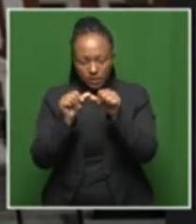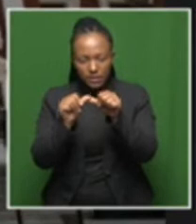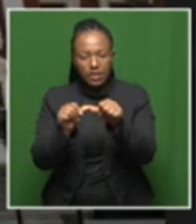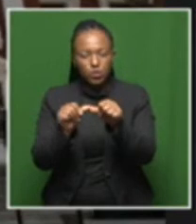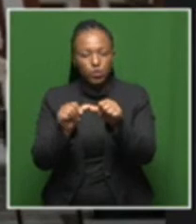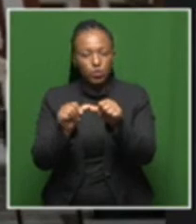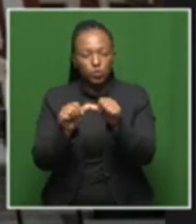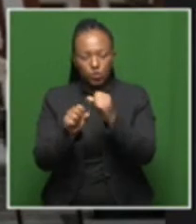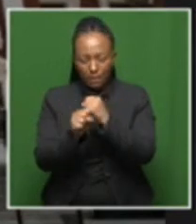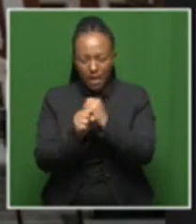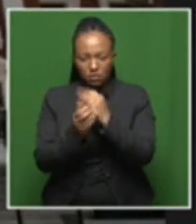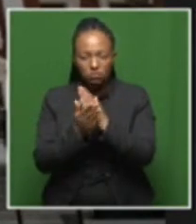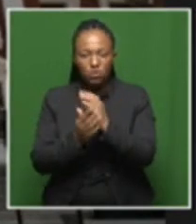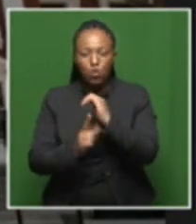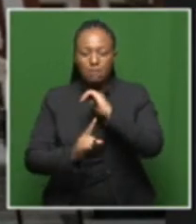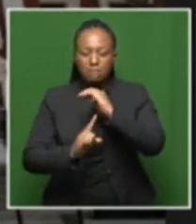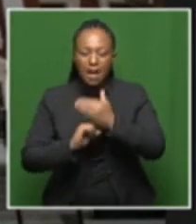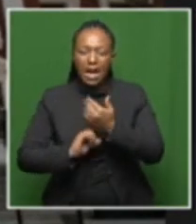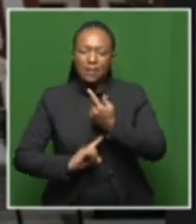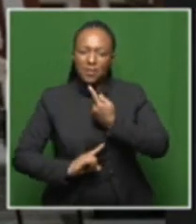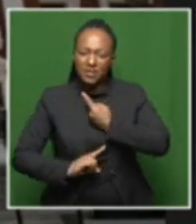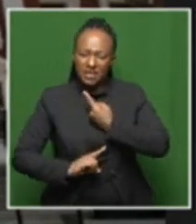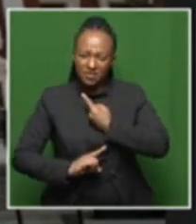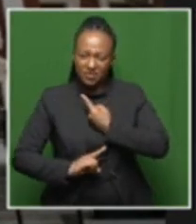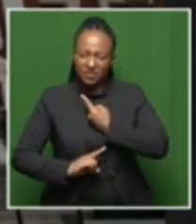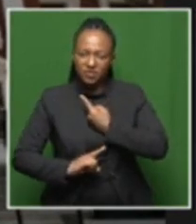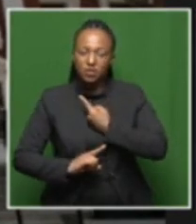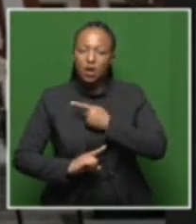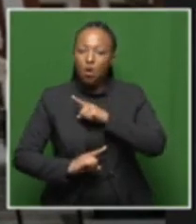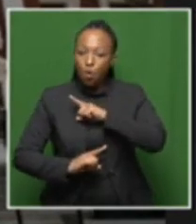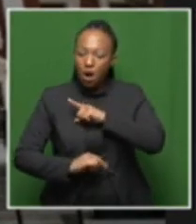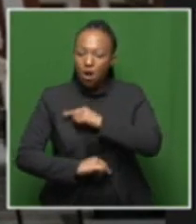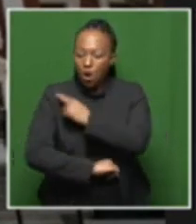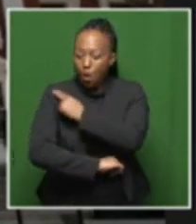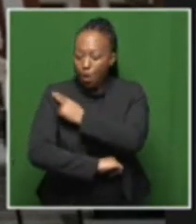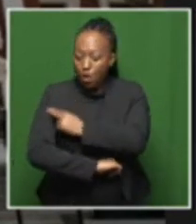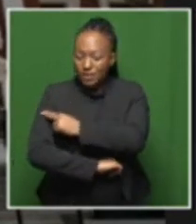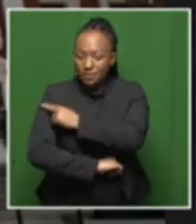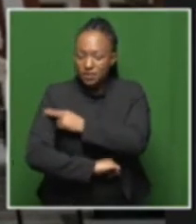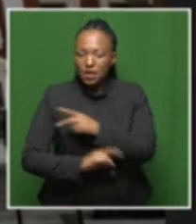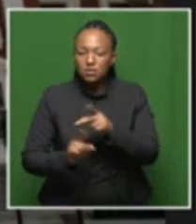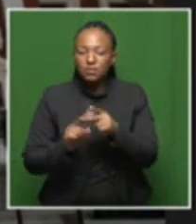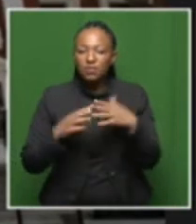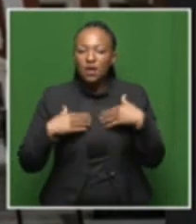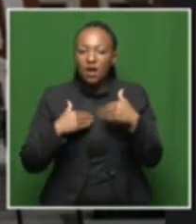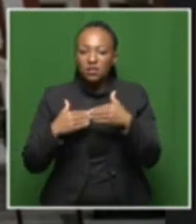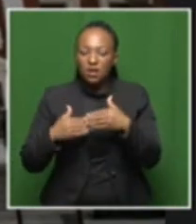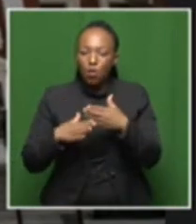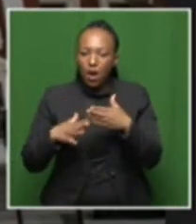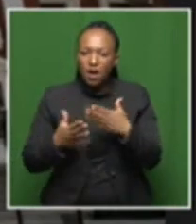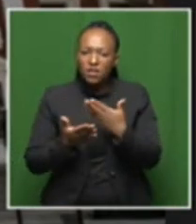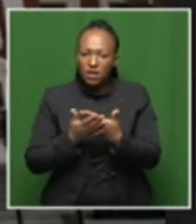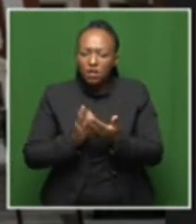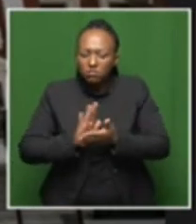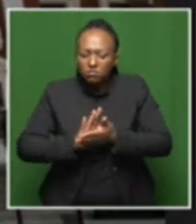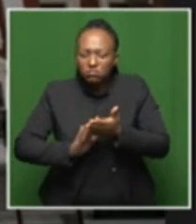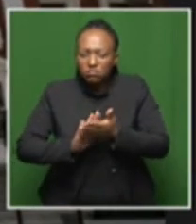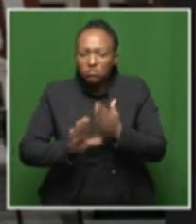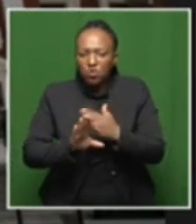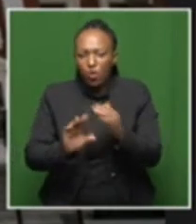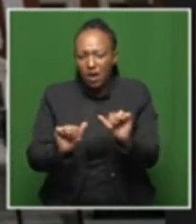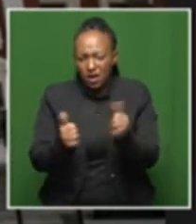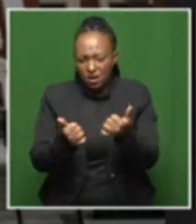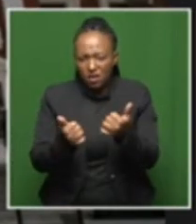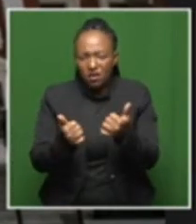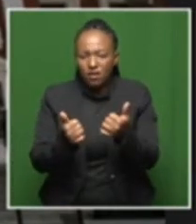to protect ourselves so that we can enable our hospitals and our health workers to be able to cope. We